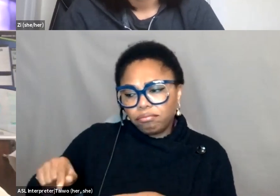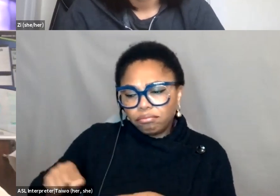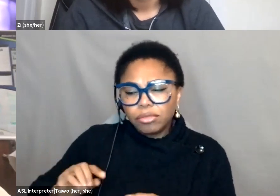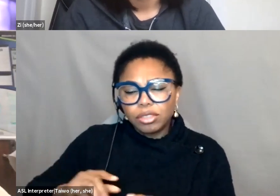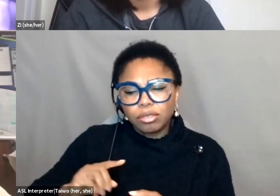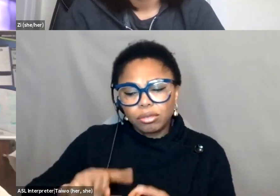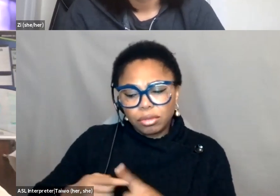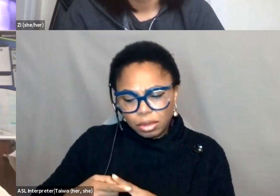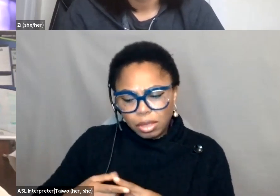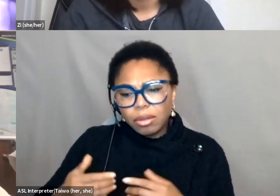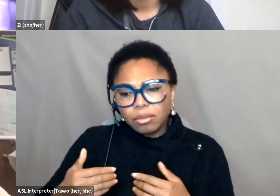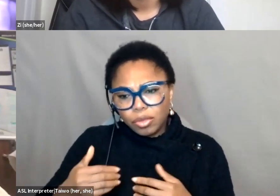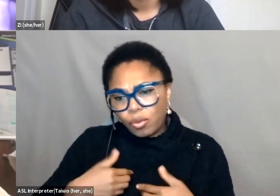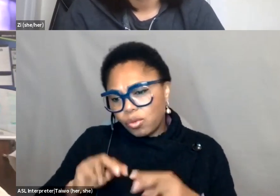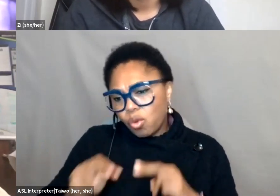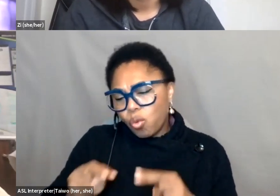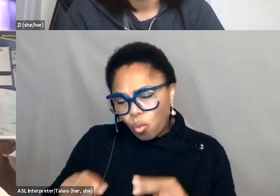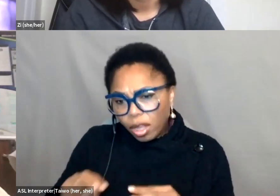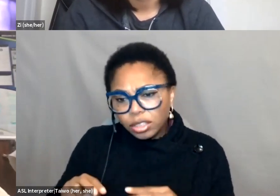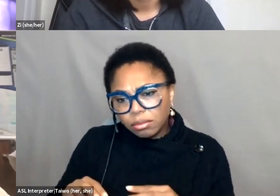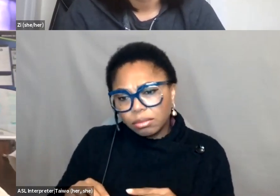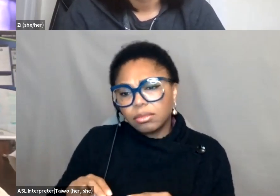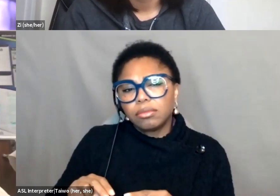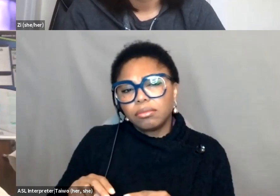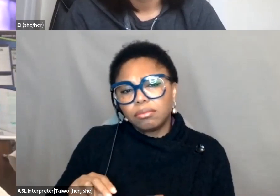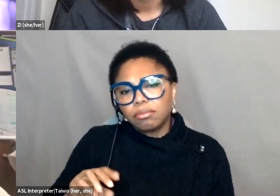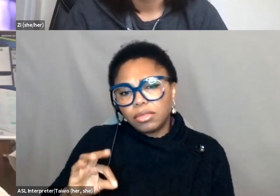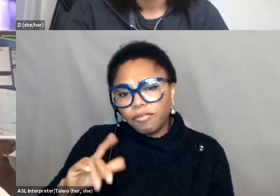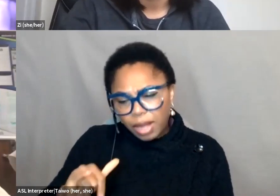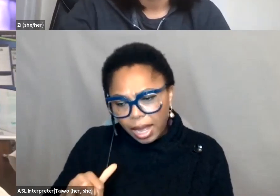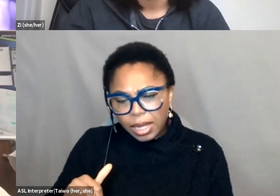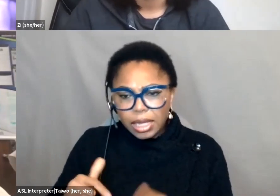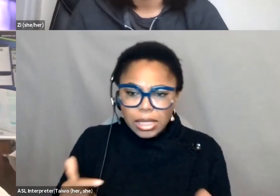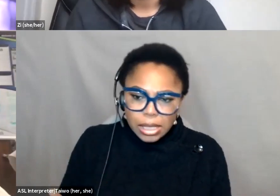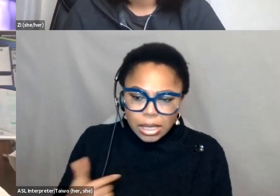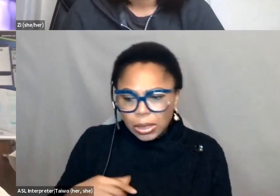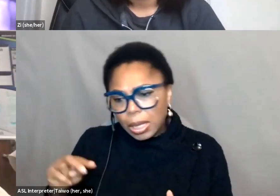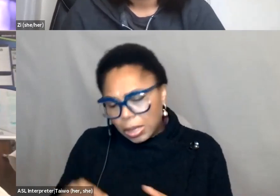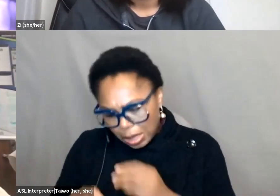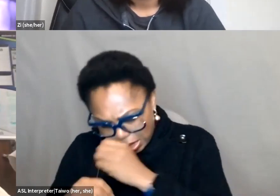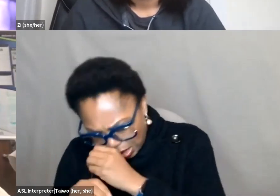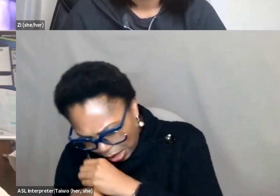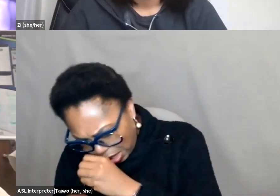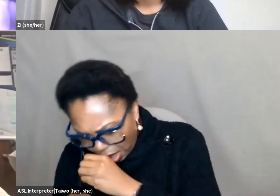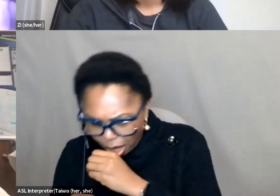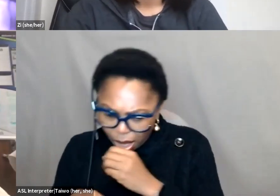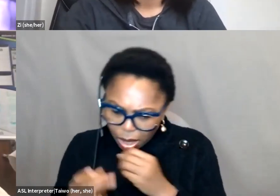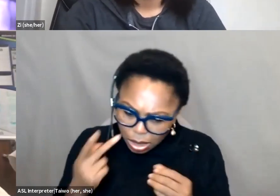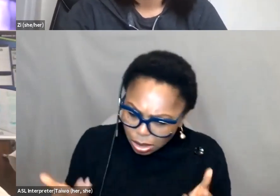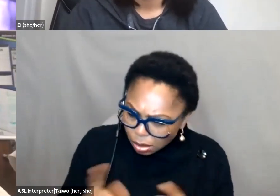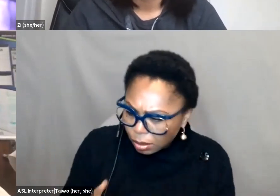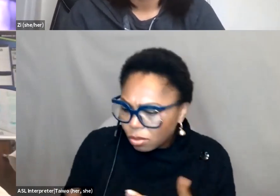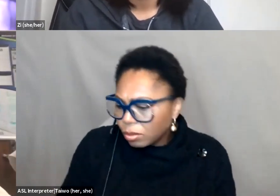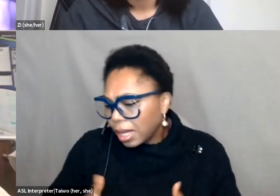focused because I really wanted to go to the beach and enjoy the sunny Saturday. So I'm looking under the scope, using a probe to move around the